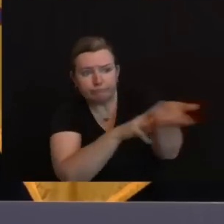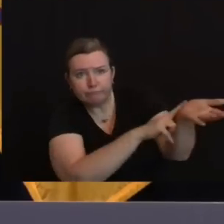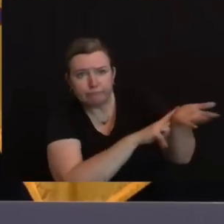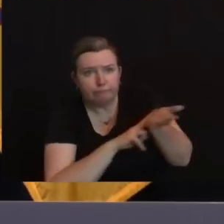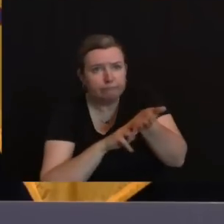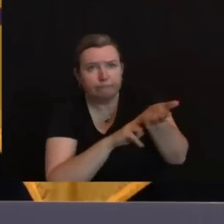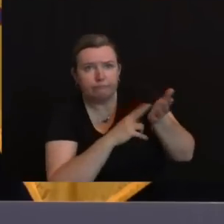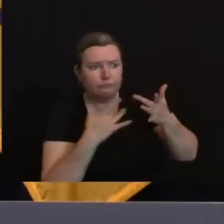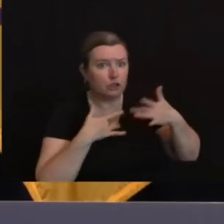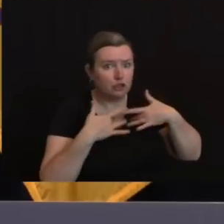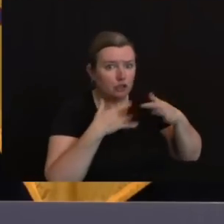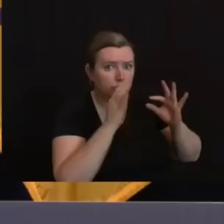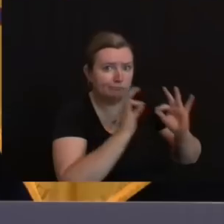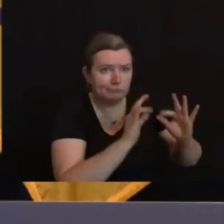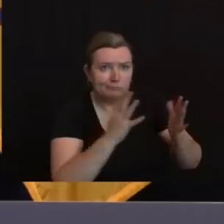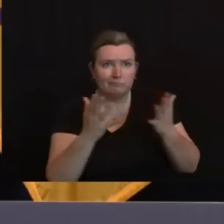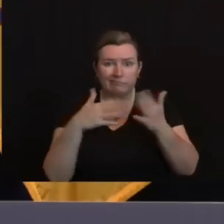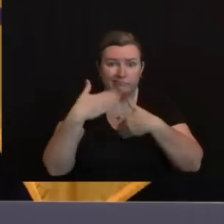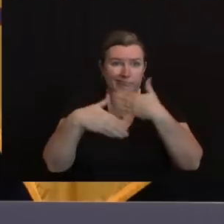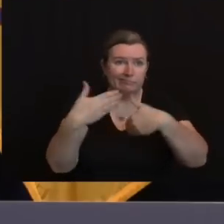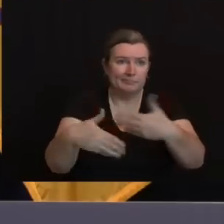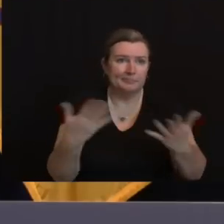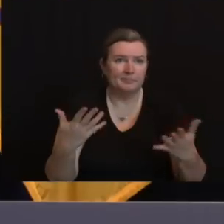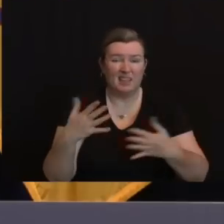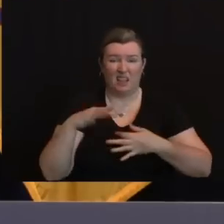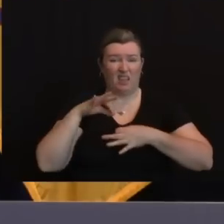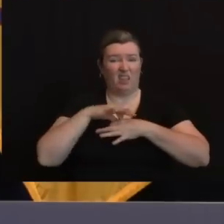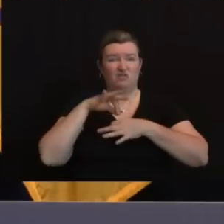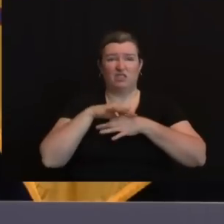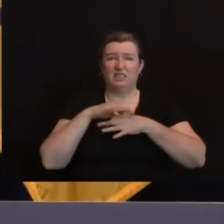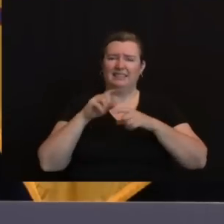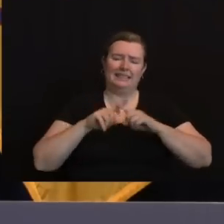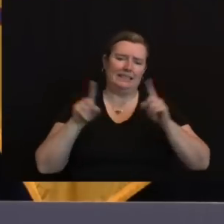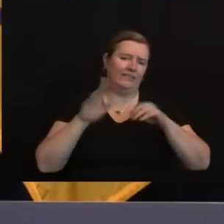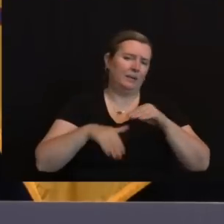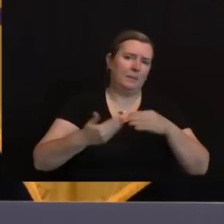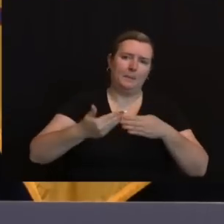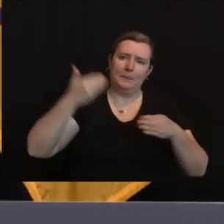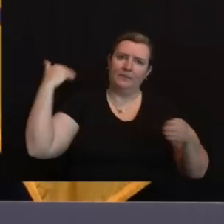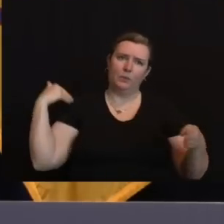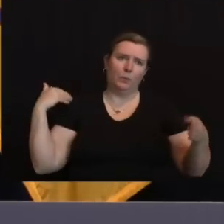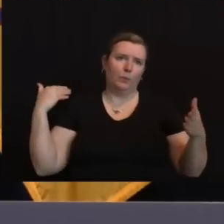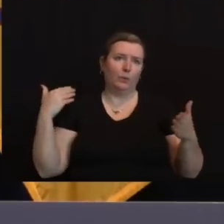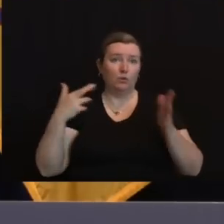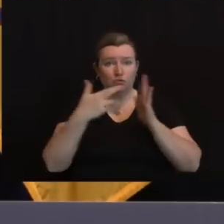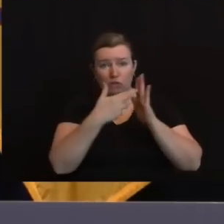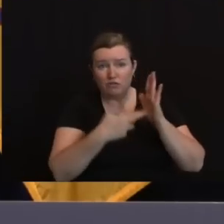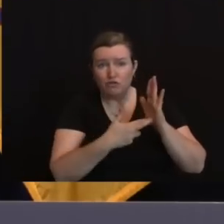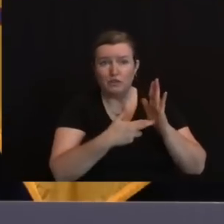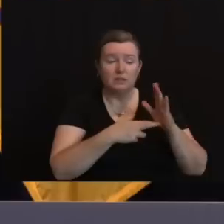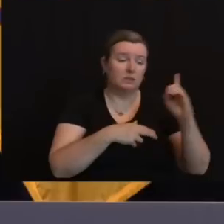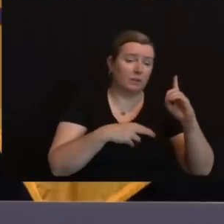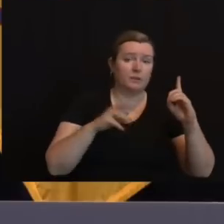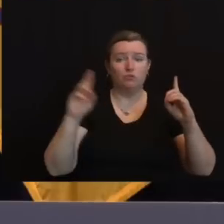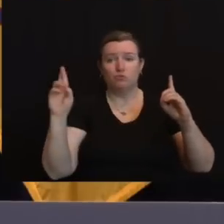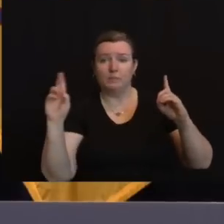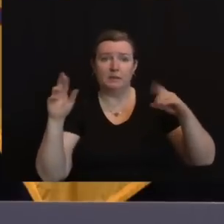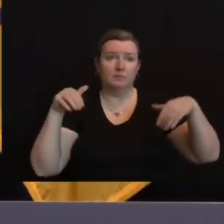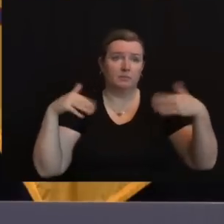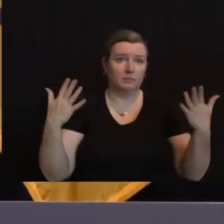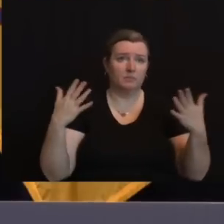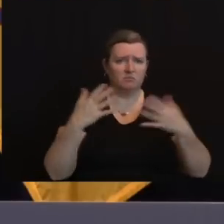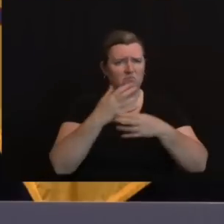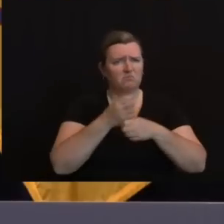a hybrid election in the sense that if you're registered either as a Democrat or Republican, you got a